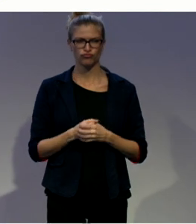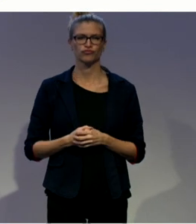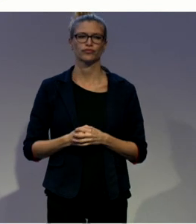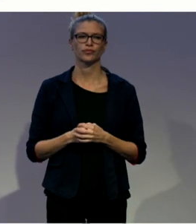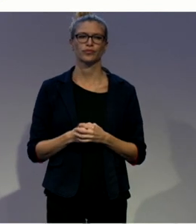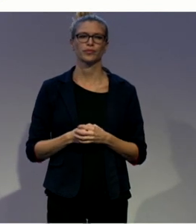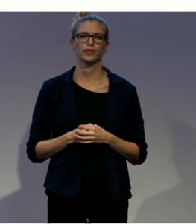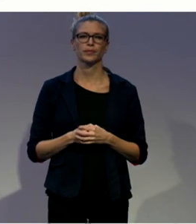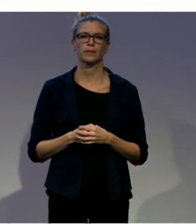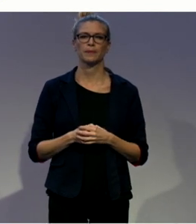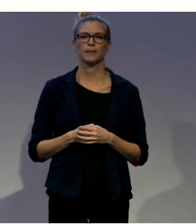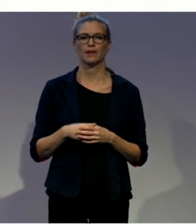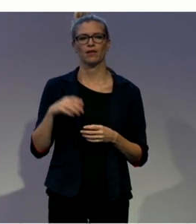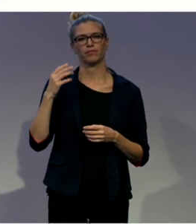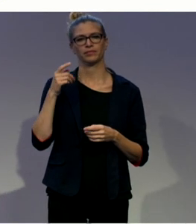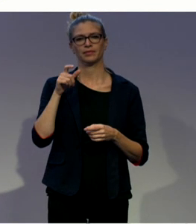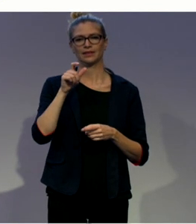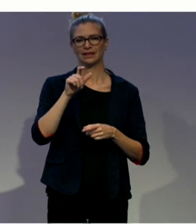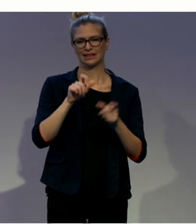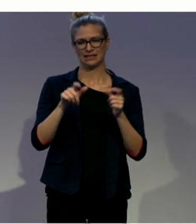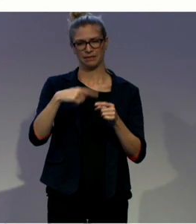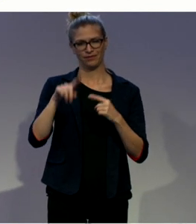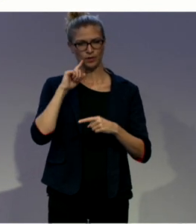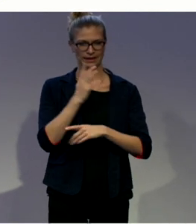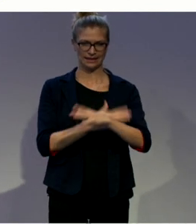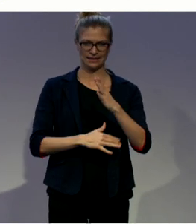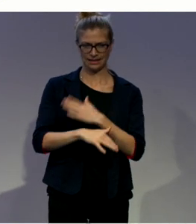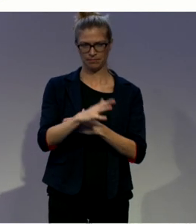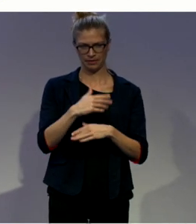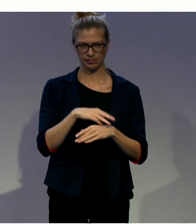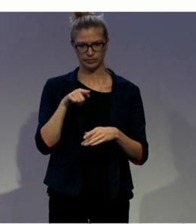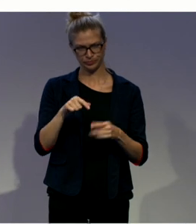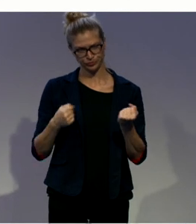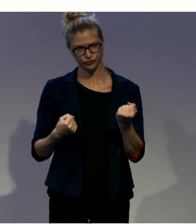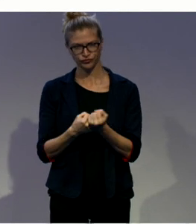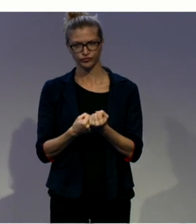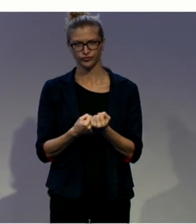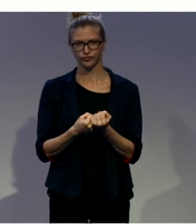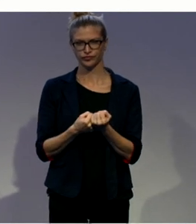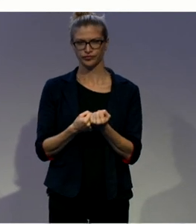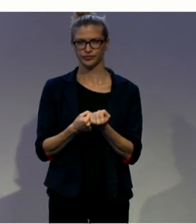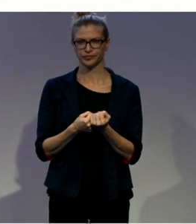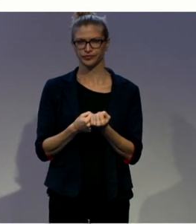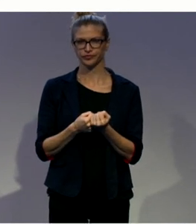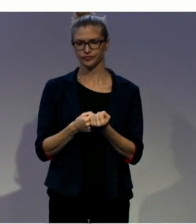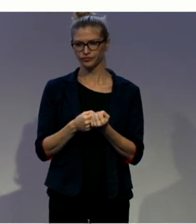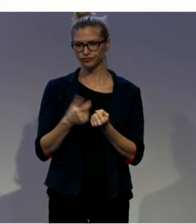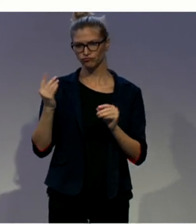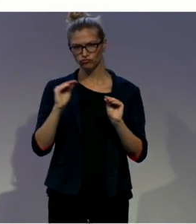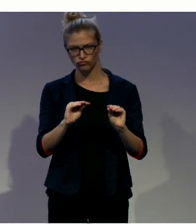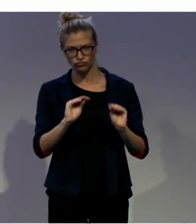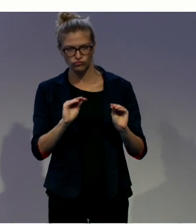with disabilities and their families, the guiding, the training, and the